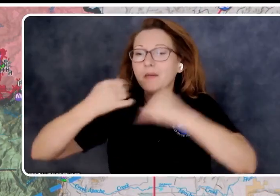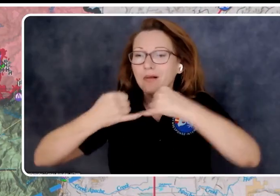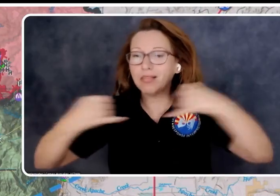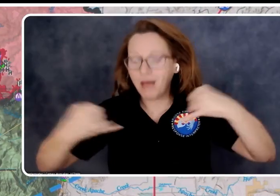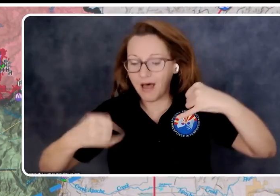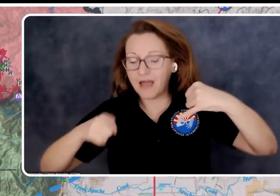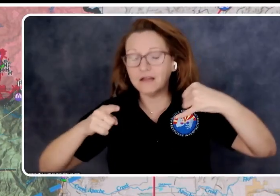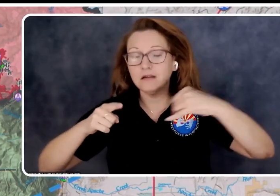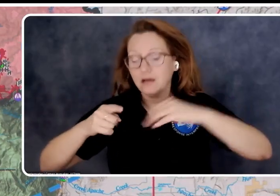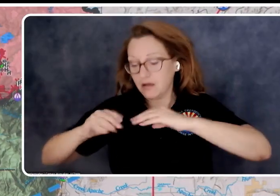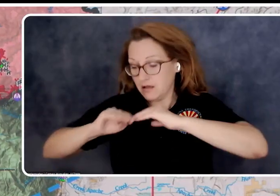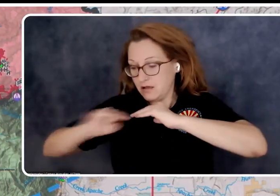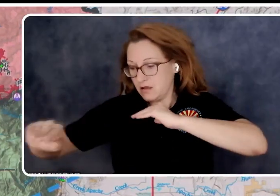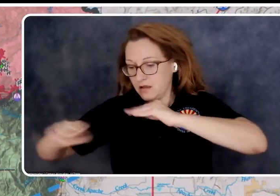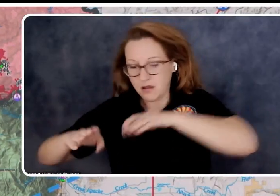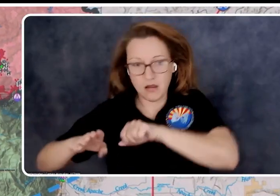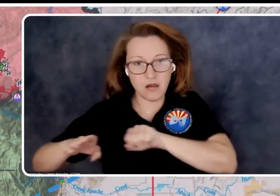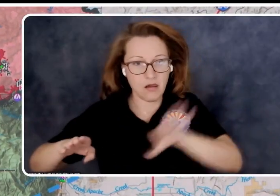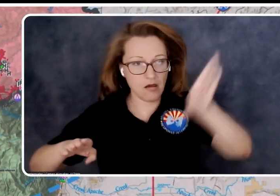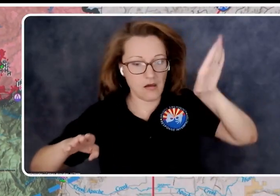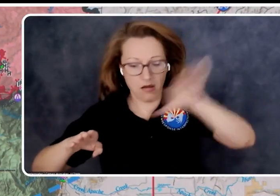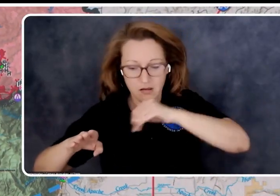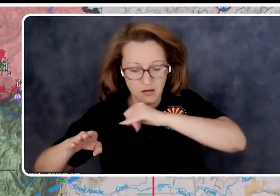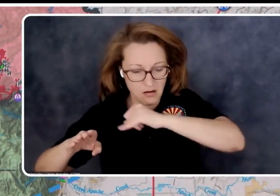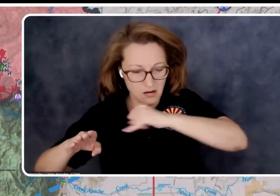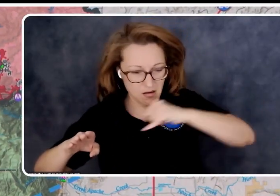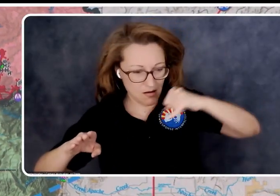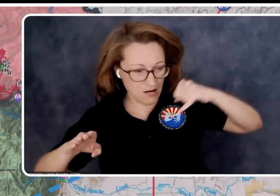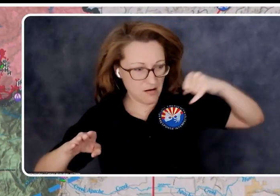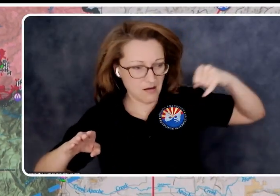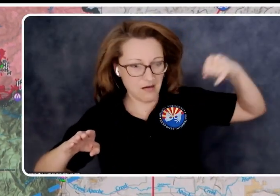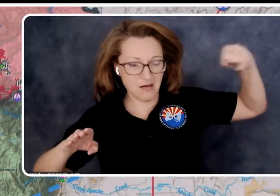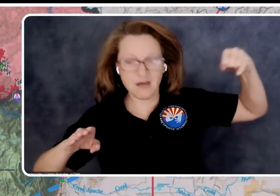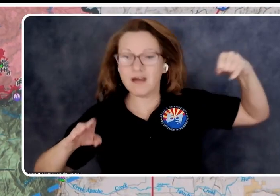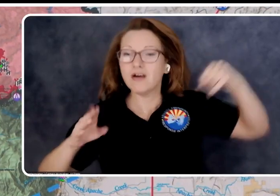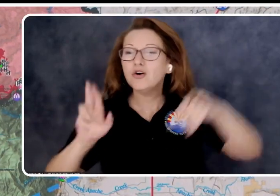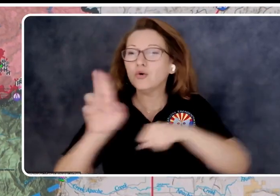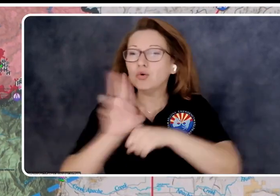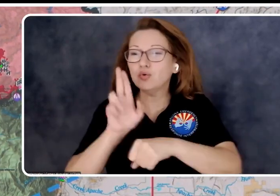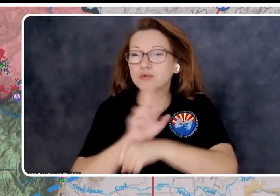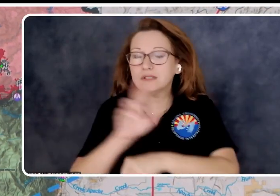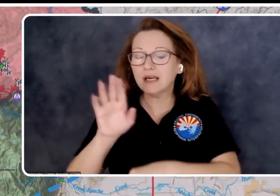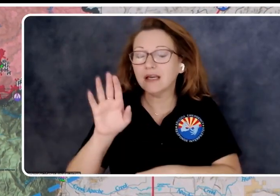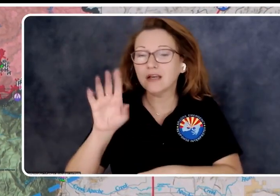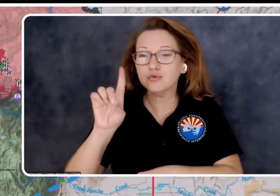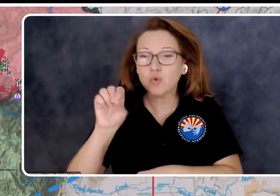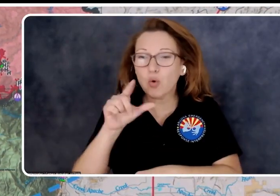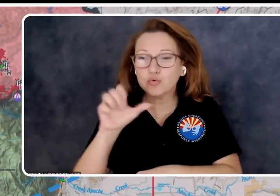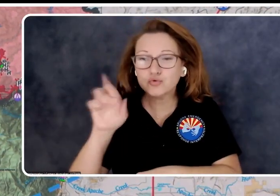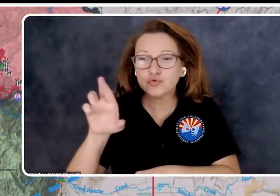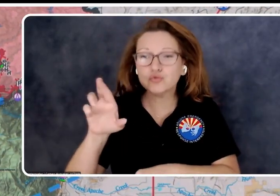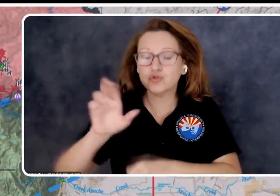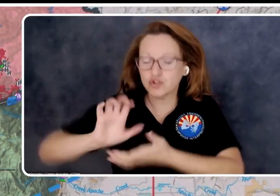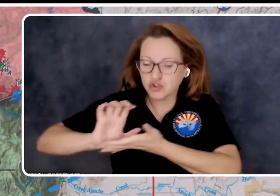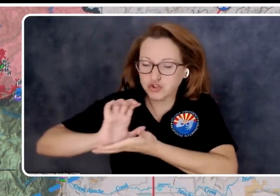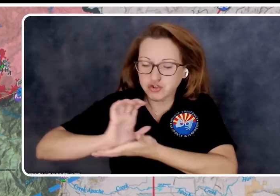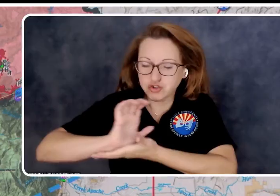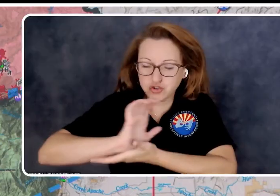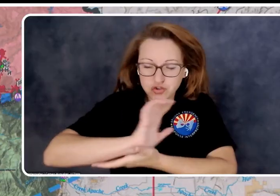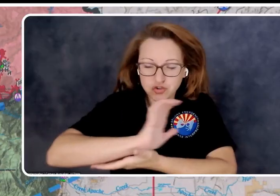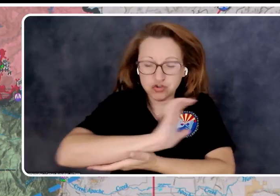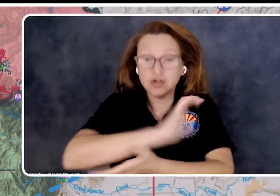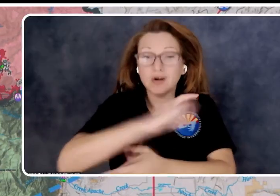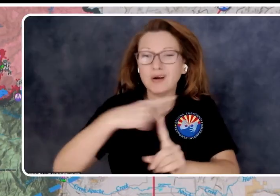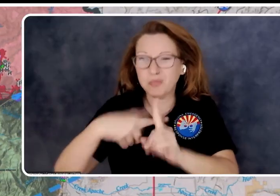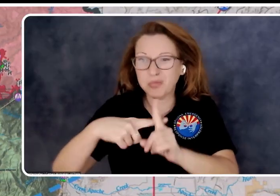equipment. And then they're bringing heavy equipment like bulldozers and hand crews from the top down. And